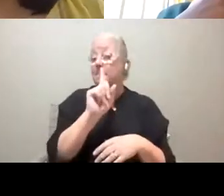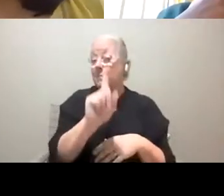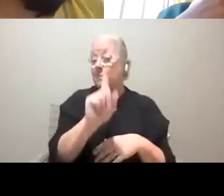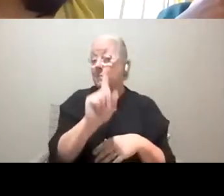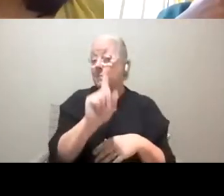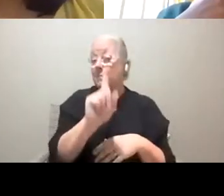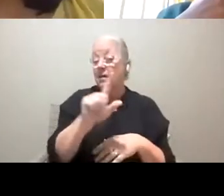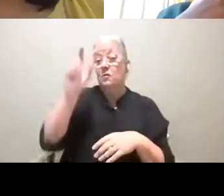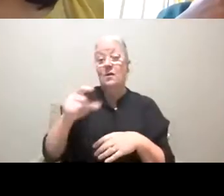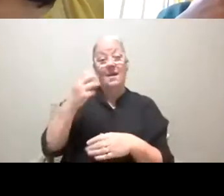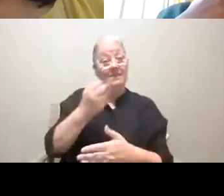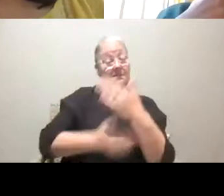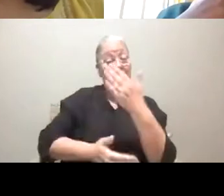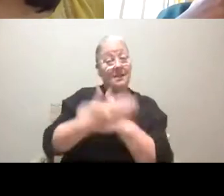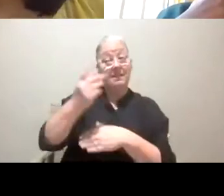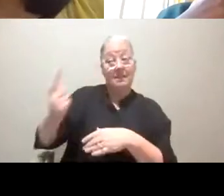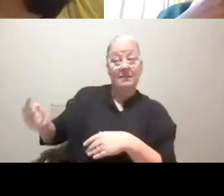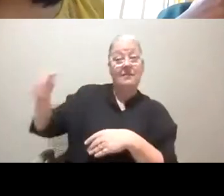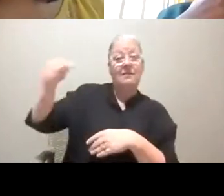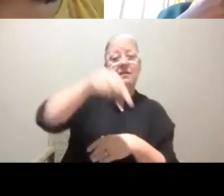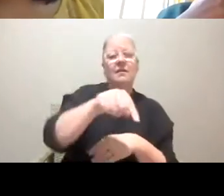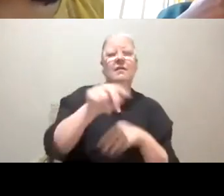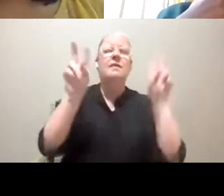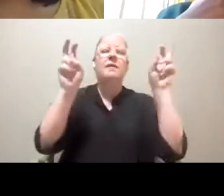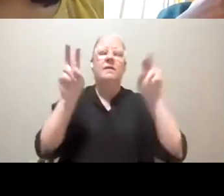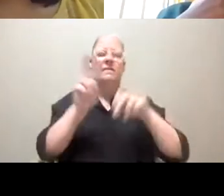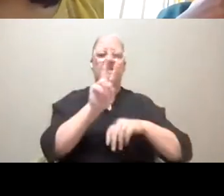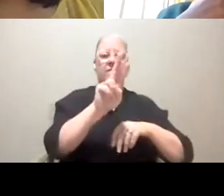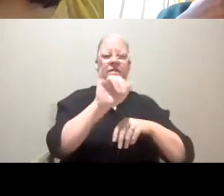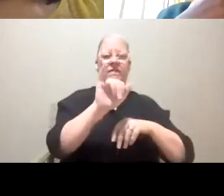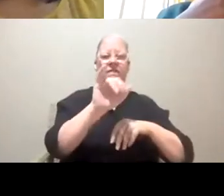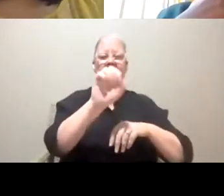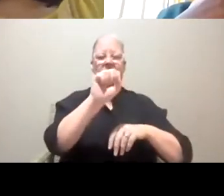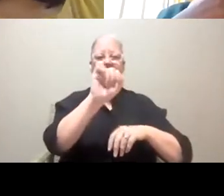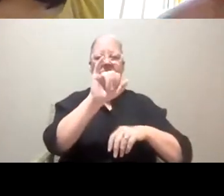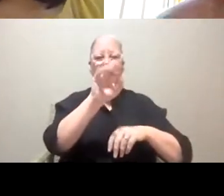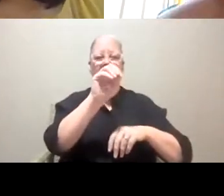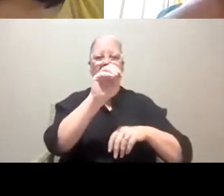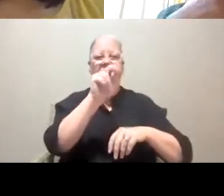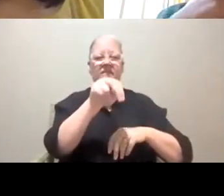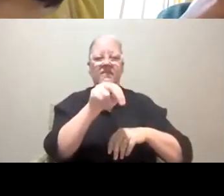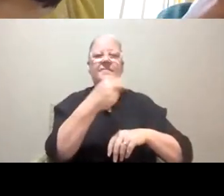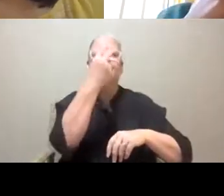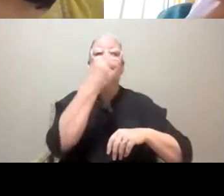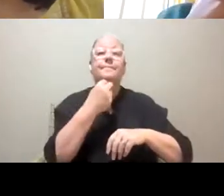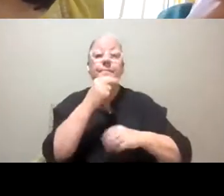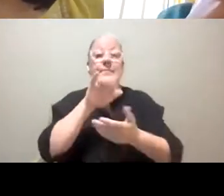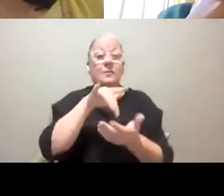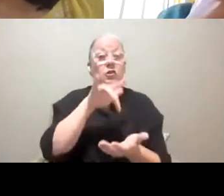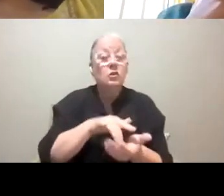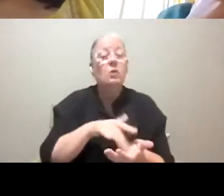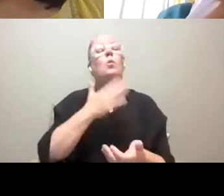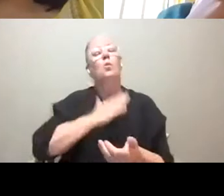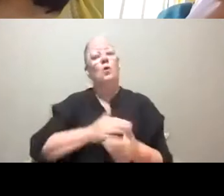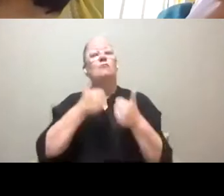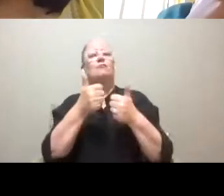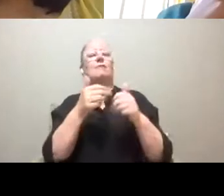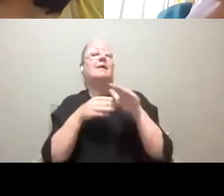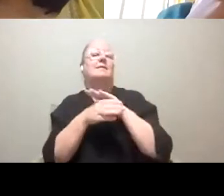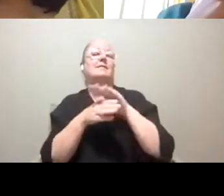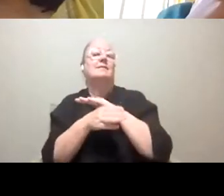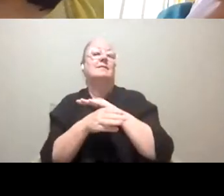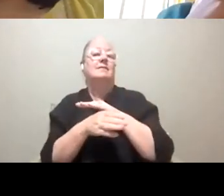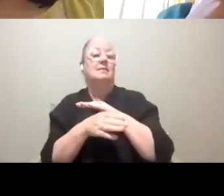in the vision center, is it accessible to everybody? So what I'm trying to say is that in all programs, even if it's not talking